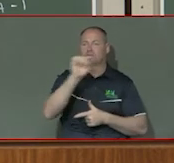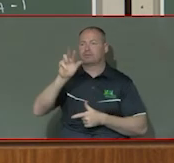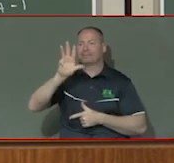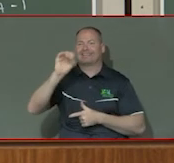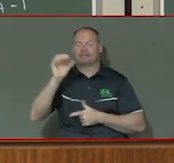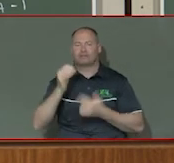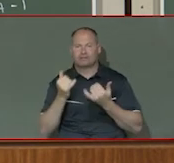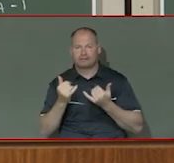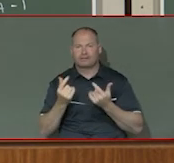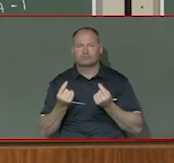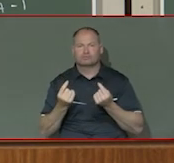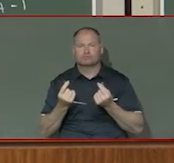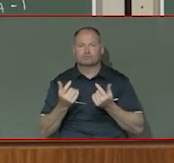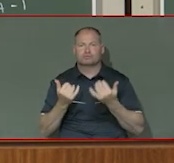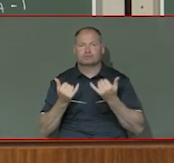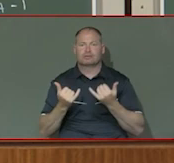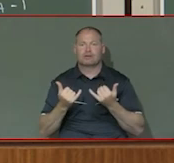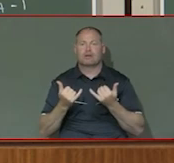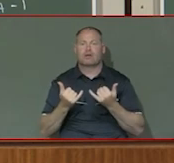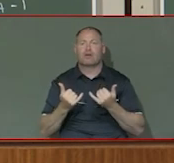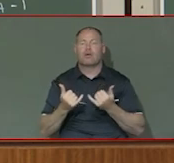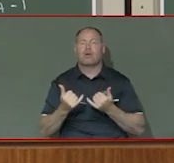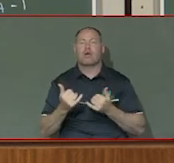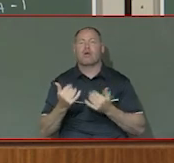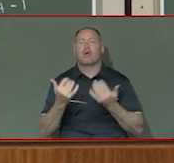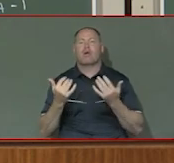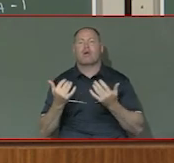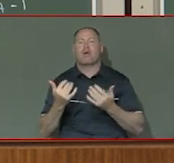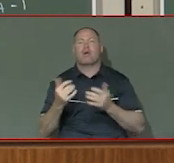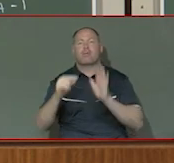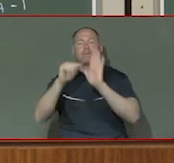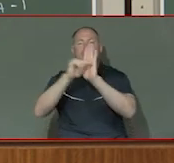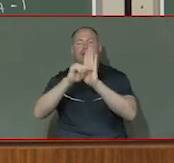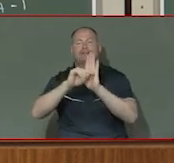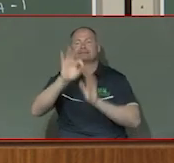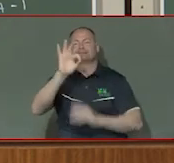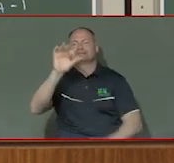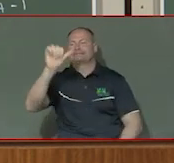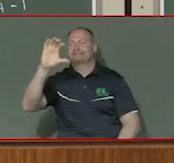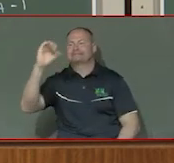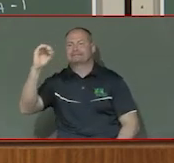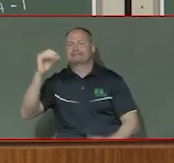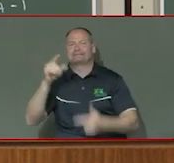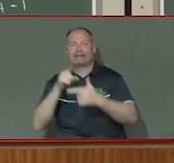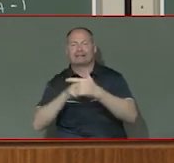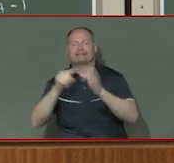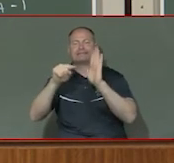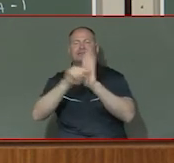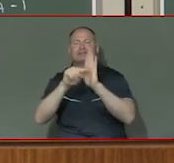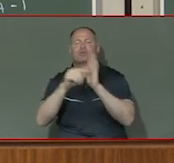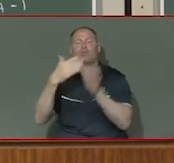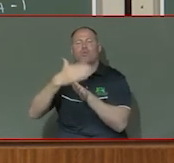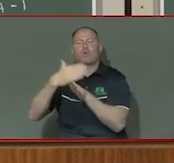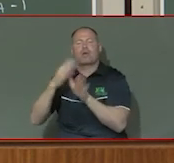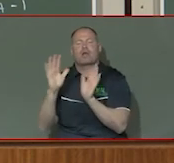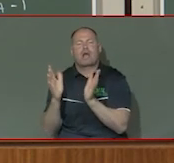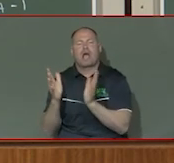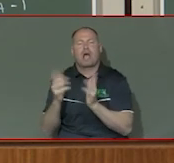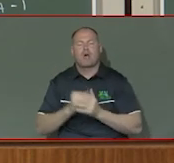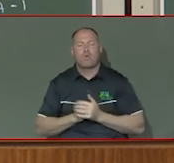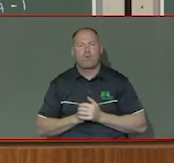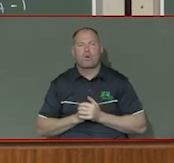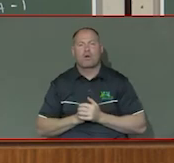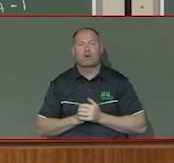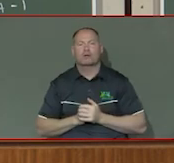and 90, minus 360 is a negative angle. And how do I work with a negative angle? How do I work with a negative angle?